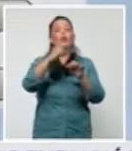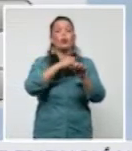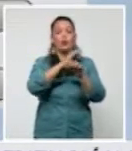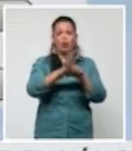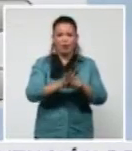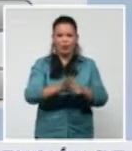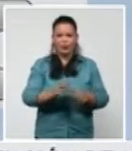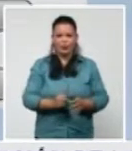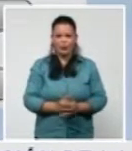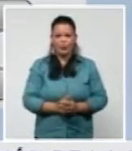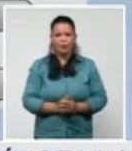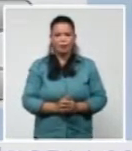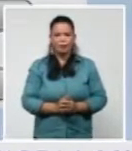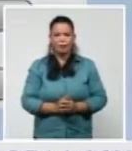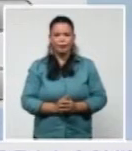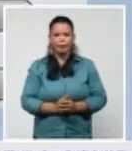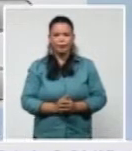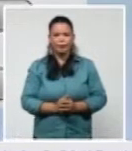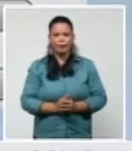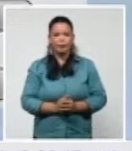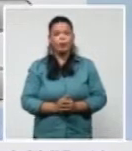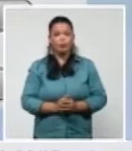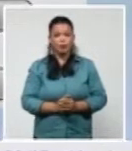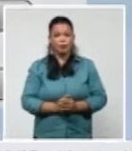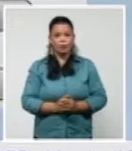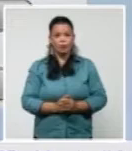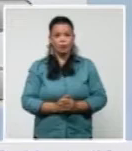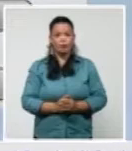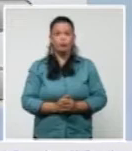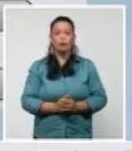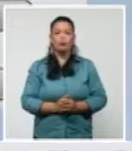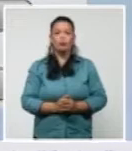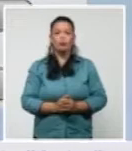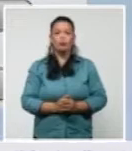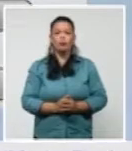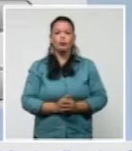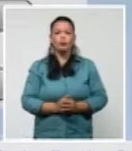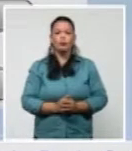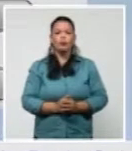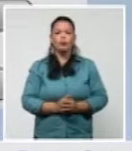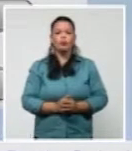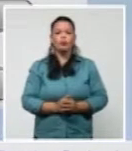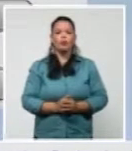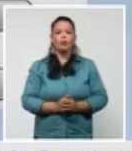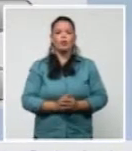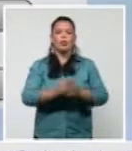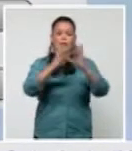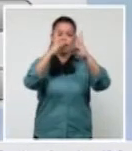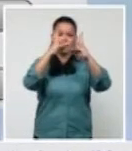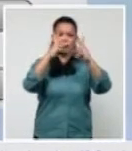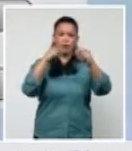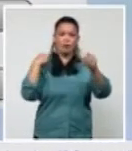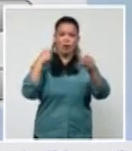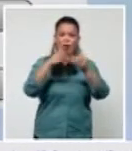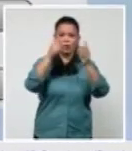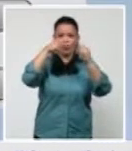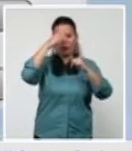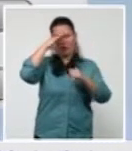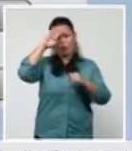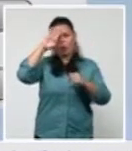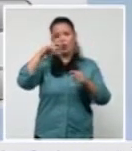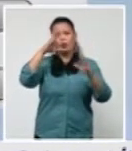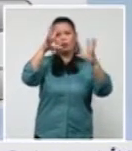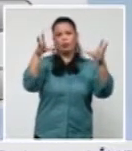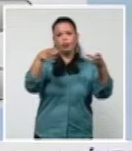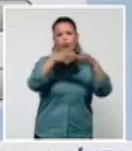8,176 samples processed yesterday, 44 tested positive for COVID-19. This brings the total number